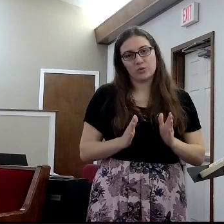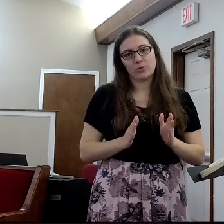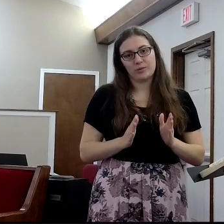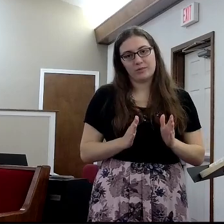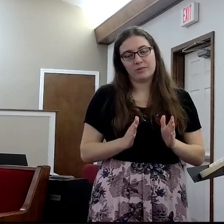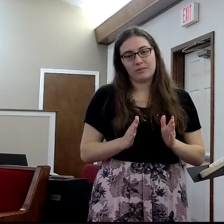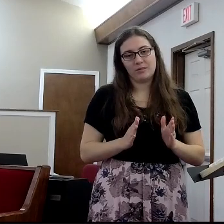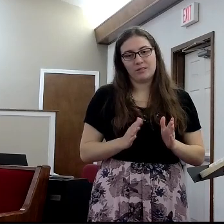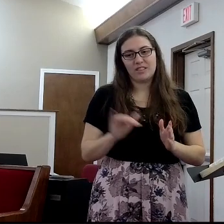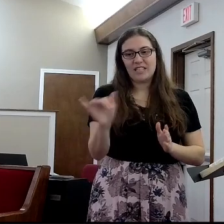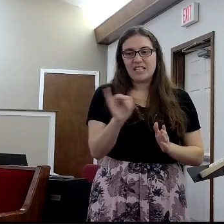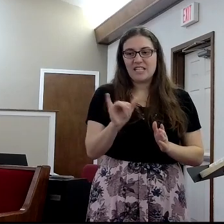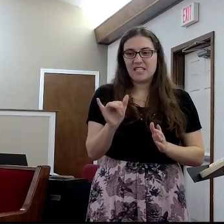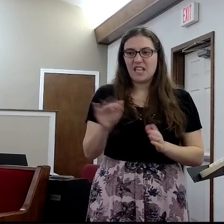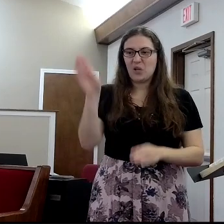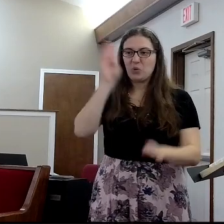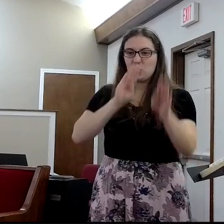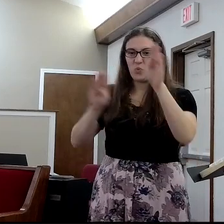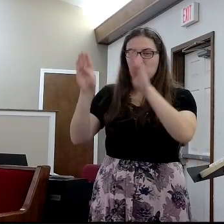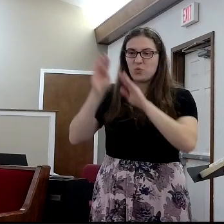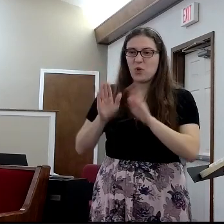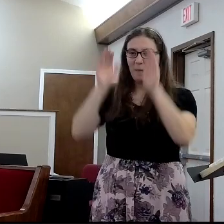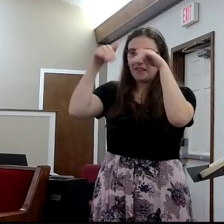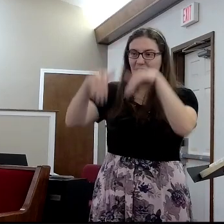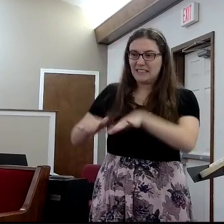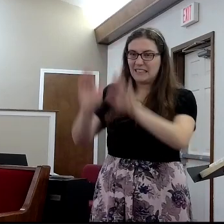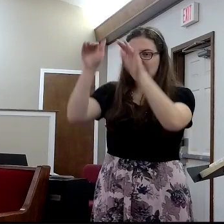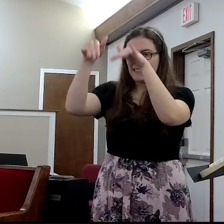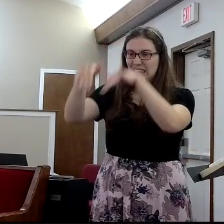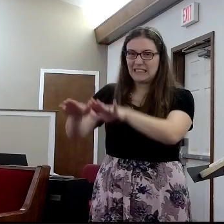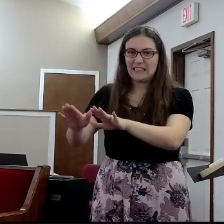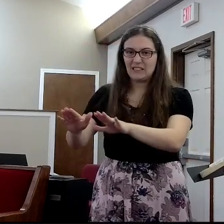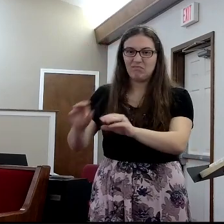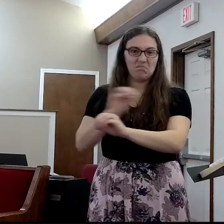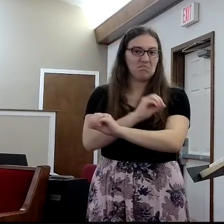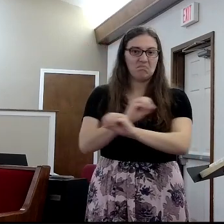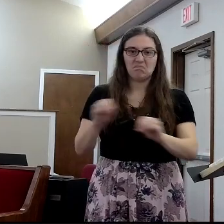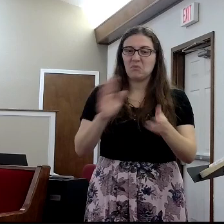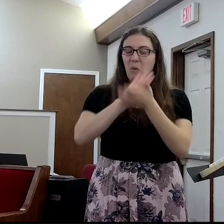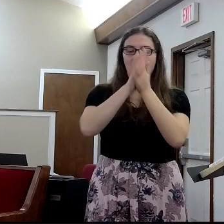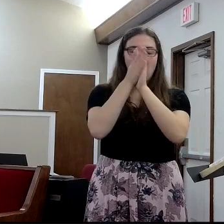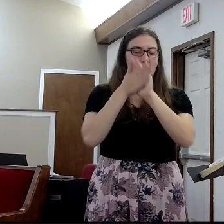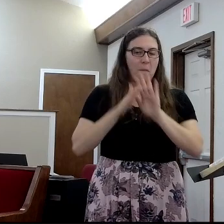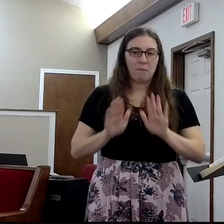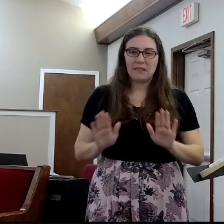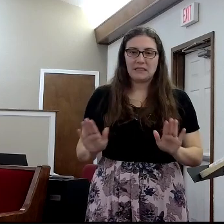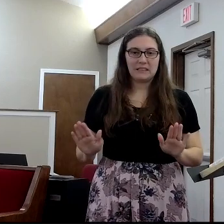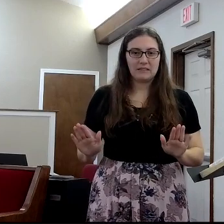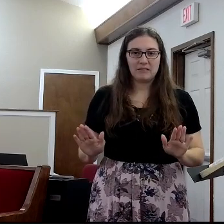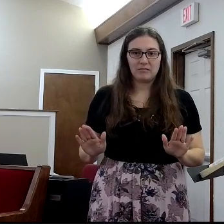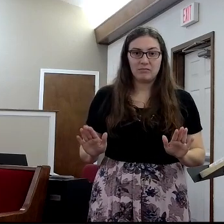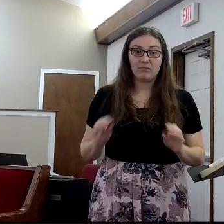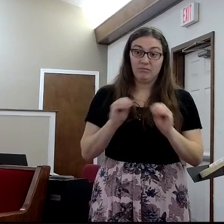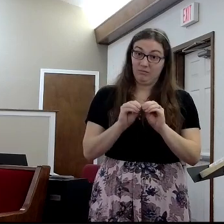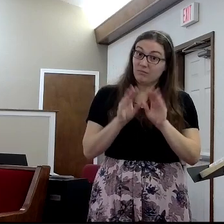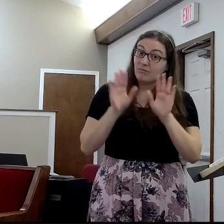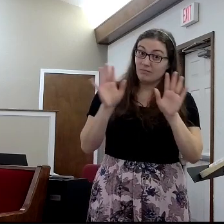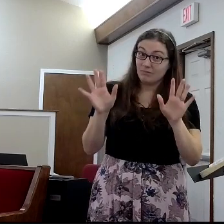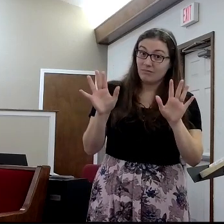here, it's the sinners. Sinners, it's like a troubled sea. There's no peace, saith my God, to the